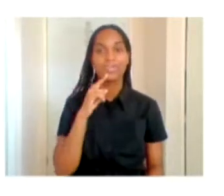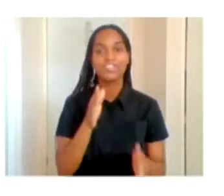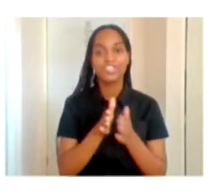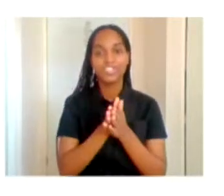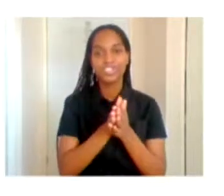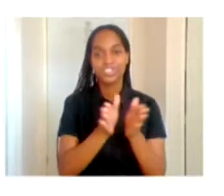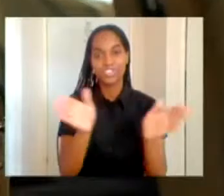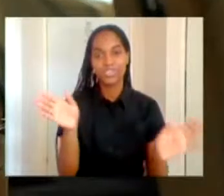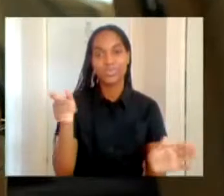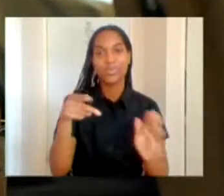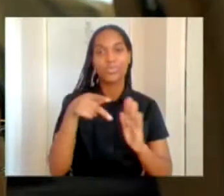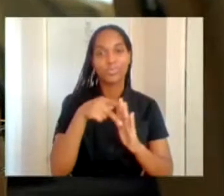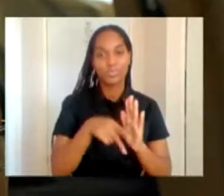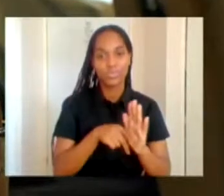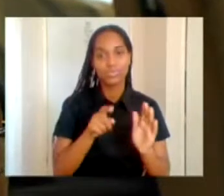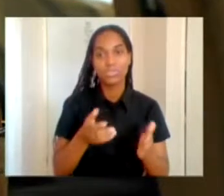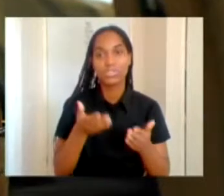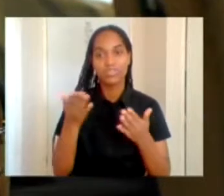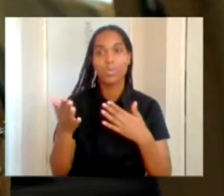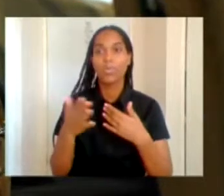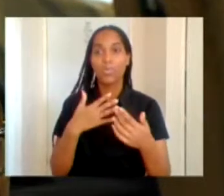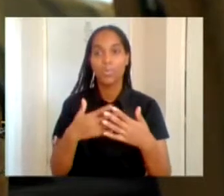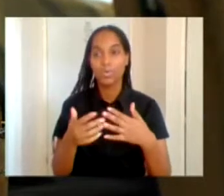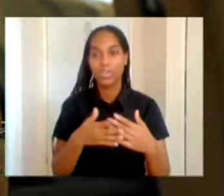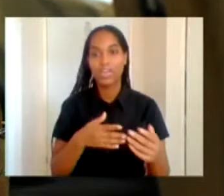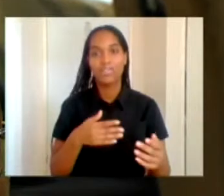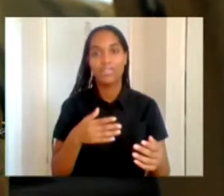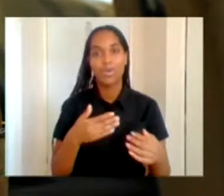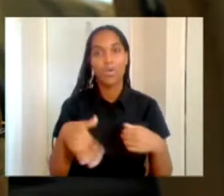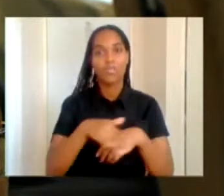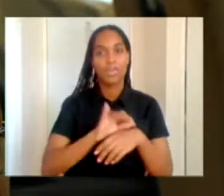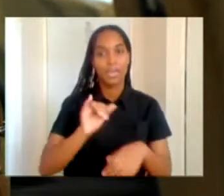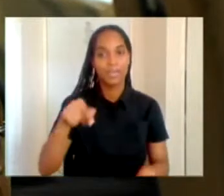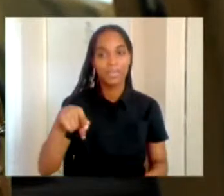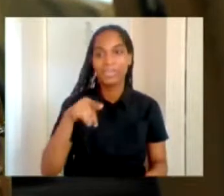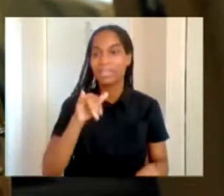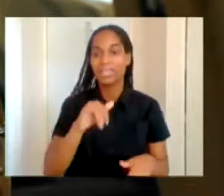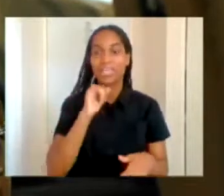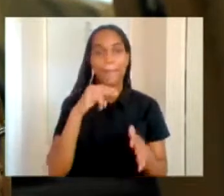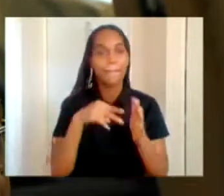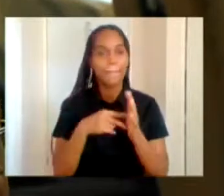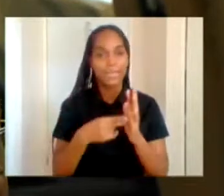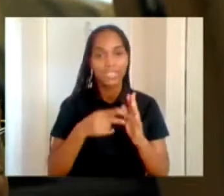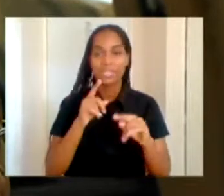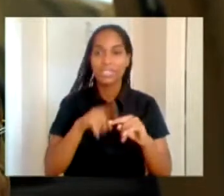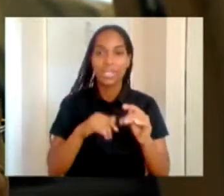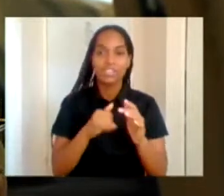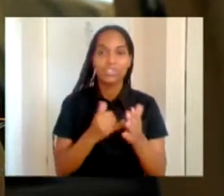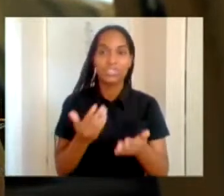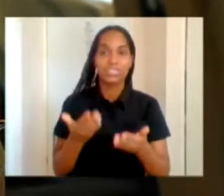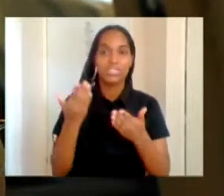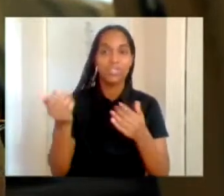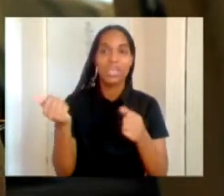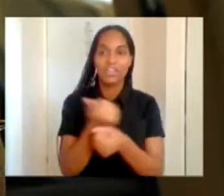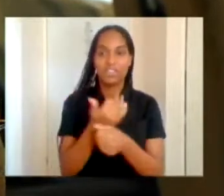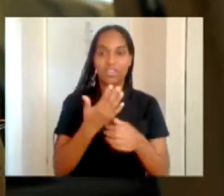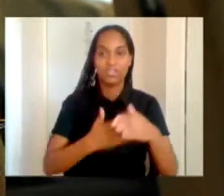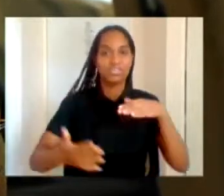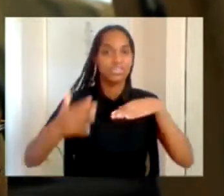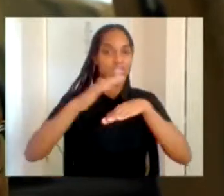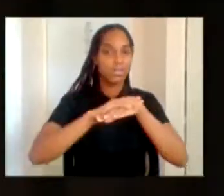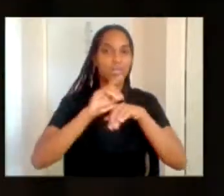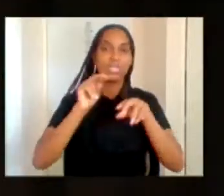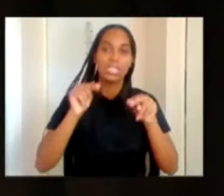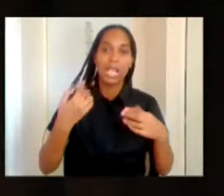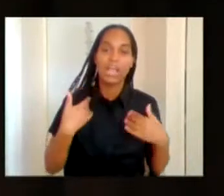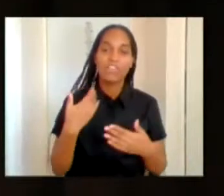can just kind of deliver whatever over IP. That doesn't mean that, and you cannot just deliver everything on top of it. You need to have some